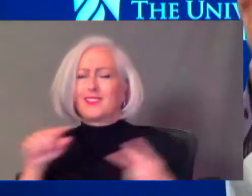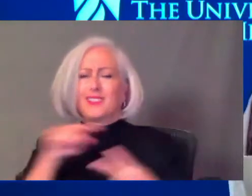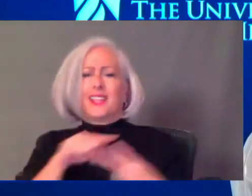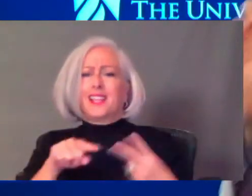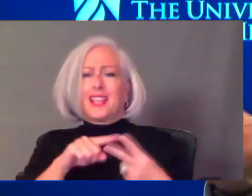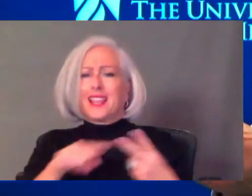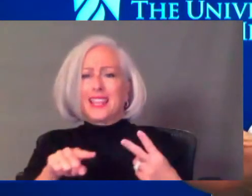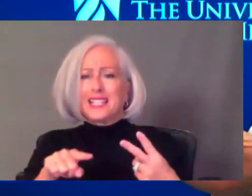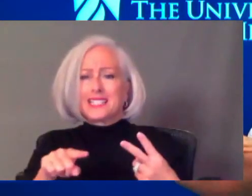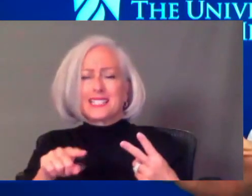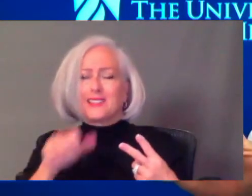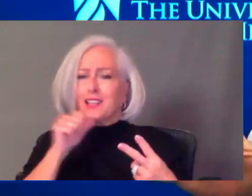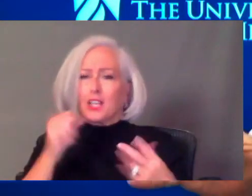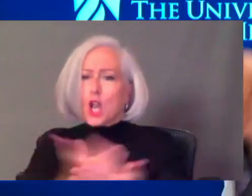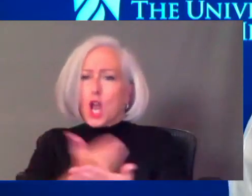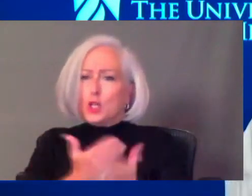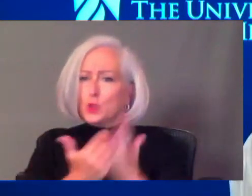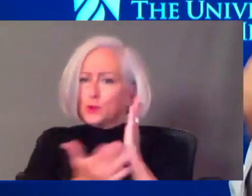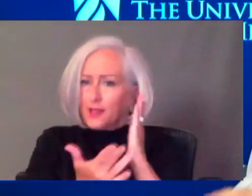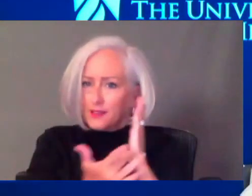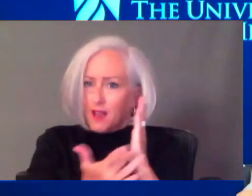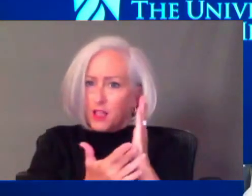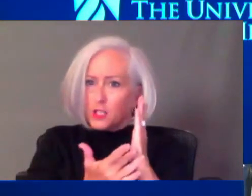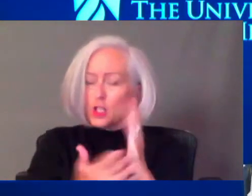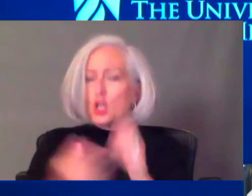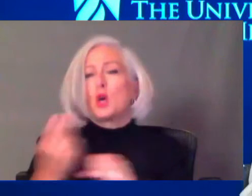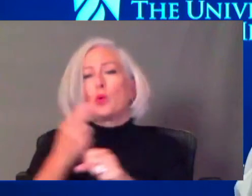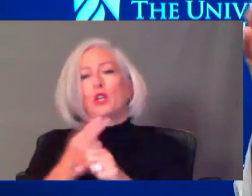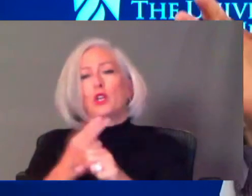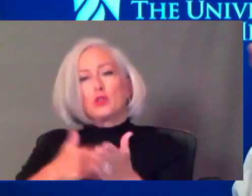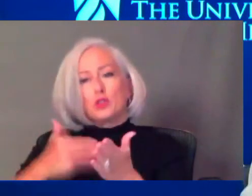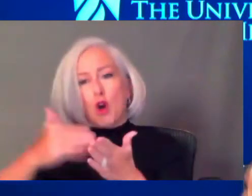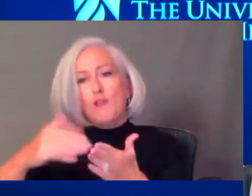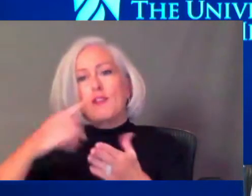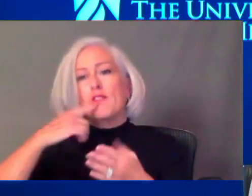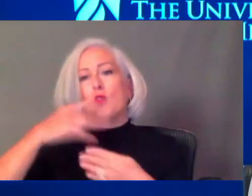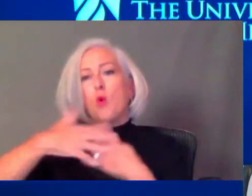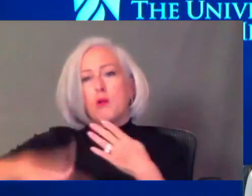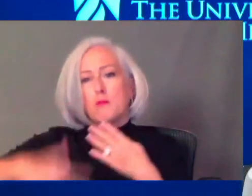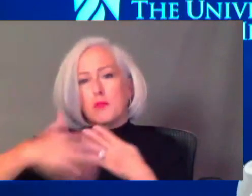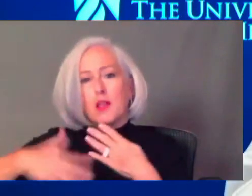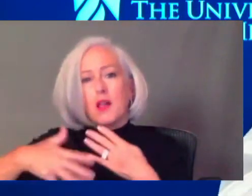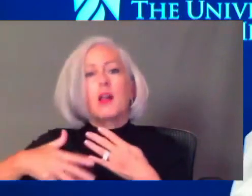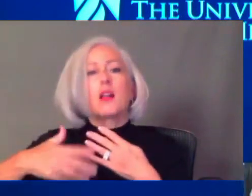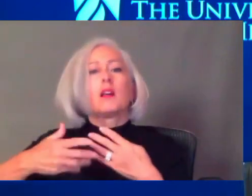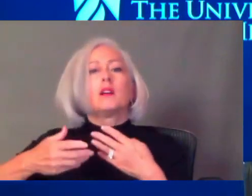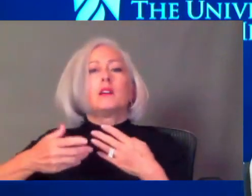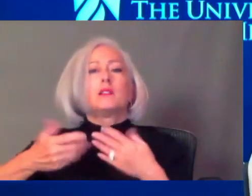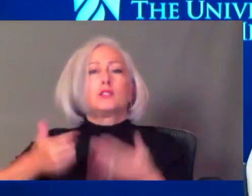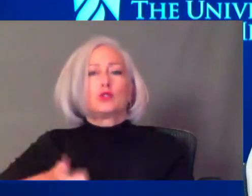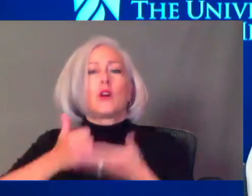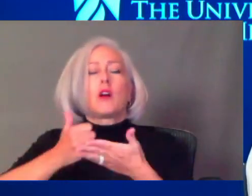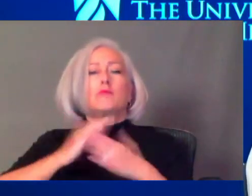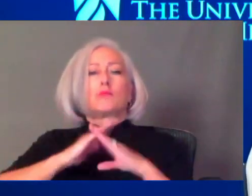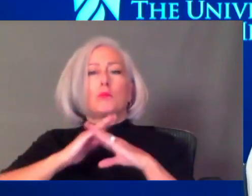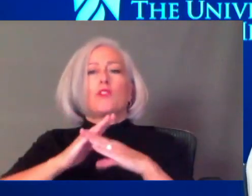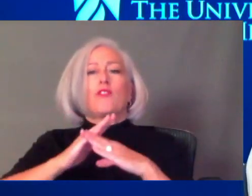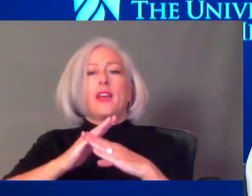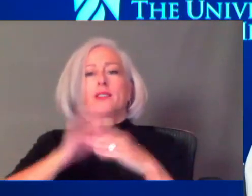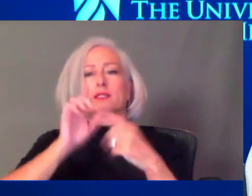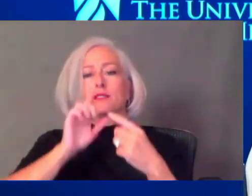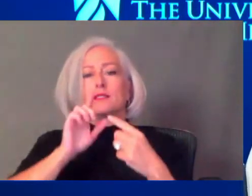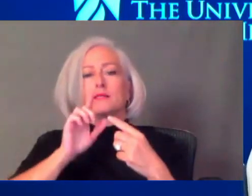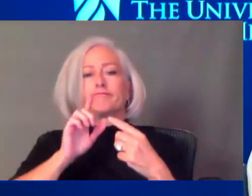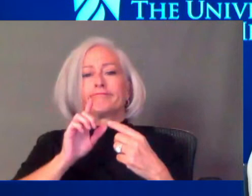better. Yeah, I agree. We use this every day, as you mentioned, all the way from patients with